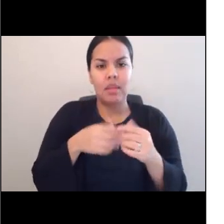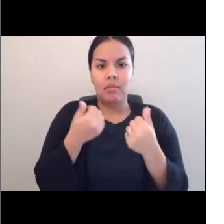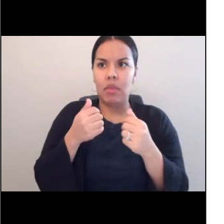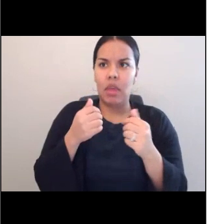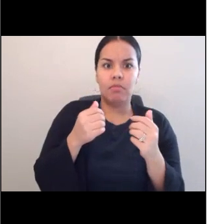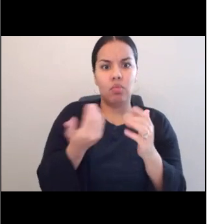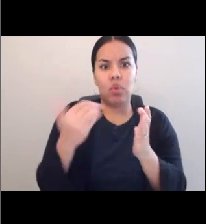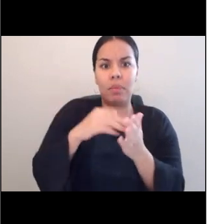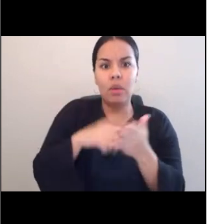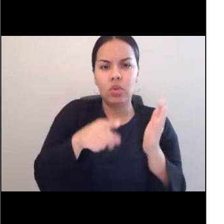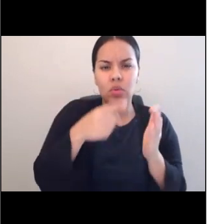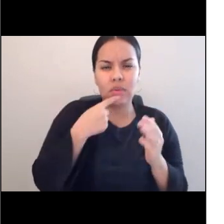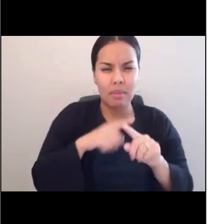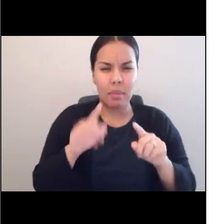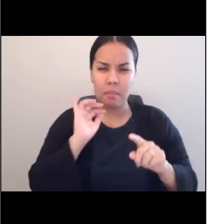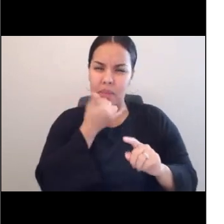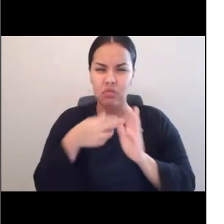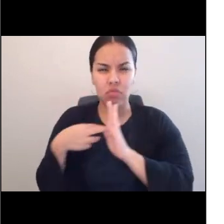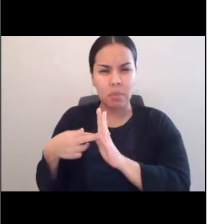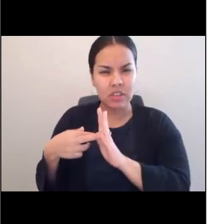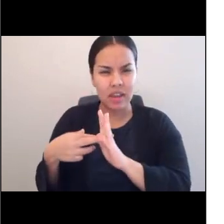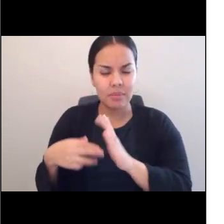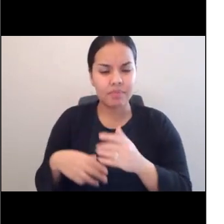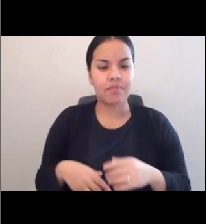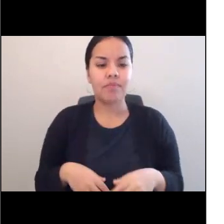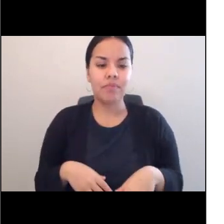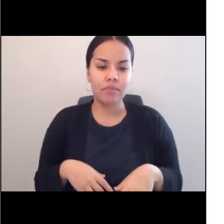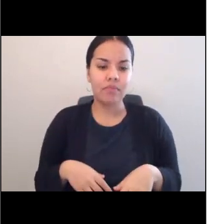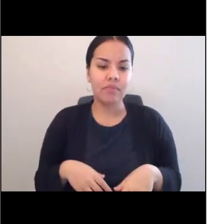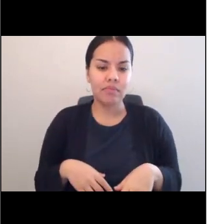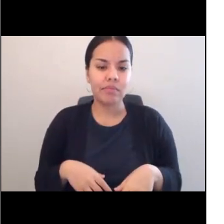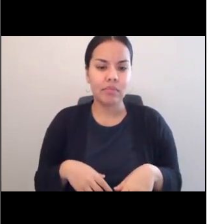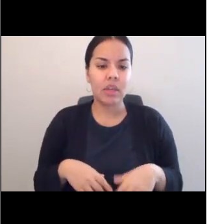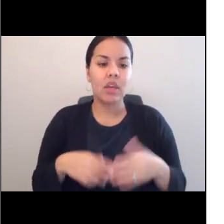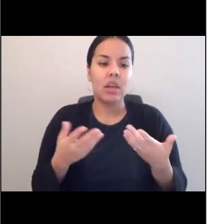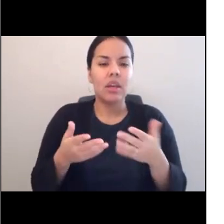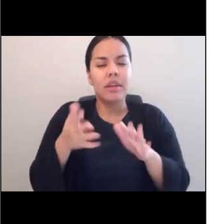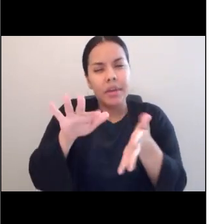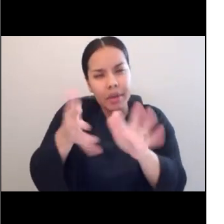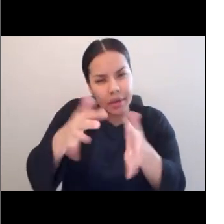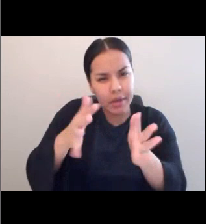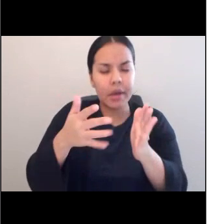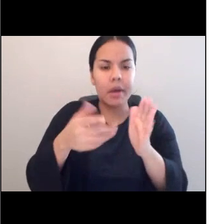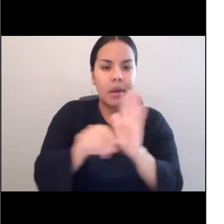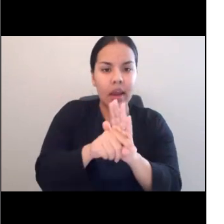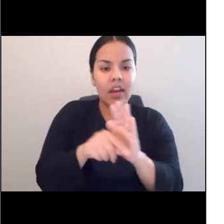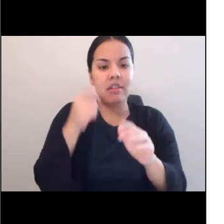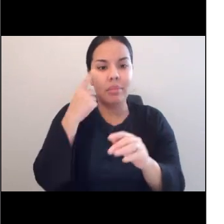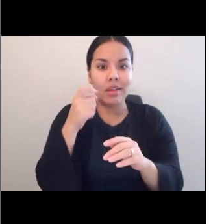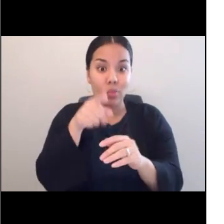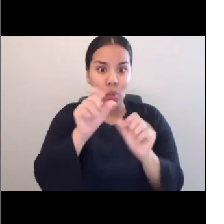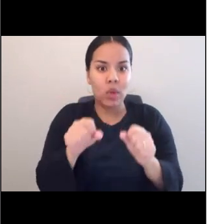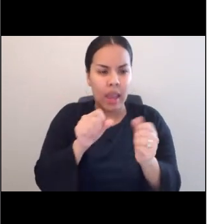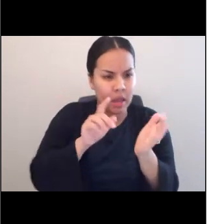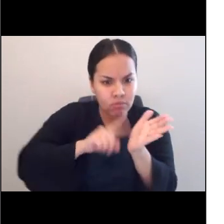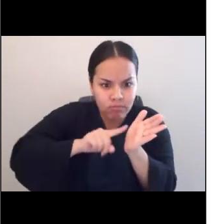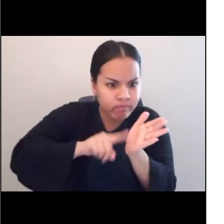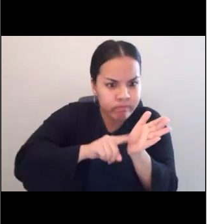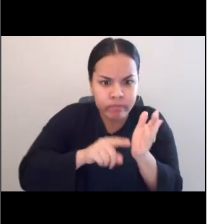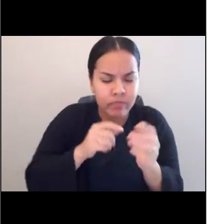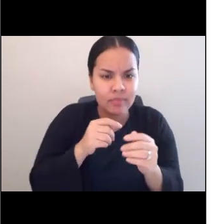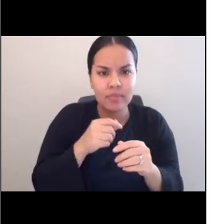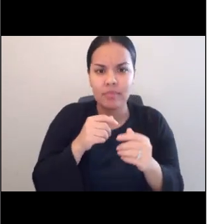slight pitfall because the public nature of Twitter lets you actually follow up to potentially correct any misunderstandings. So there's some good and